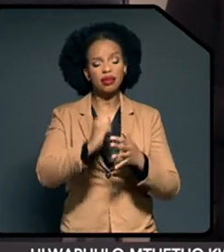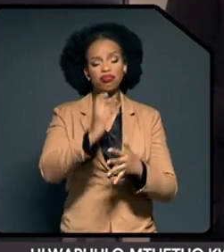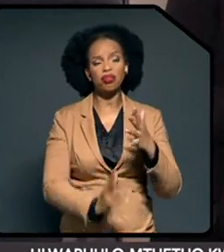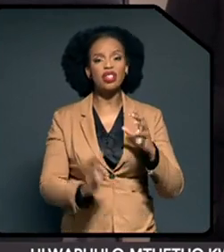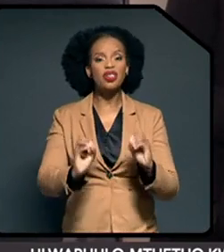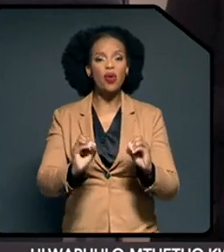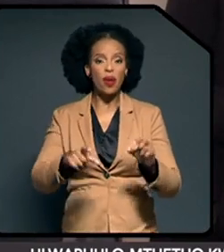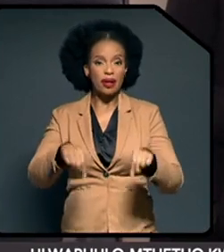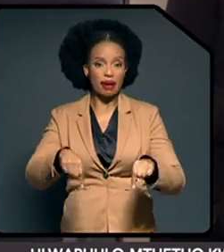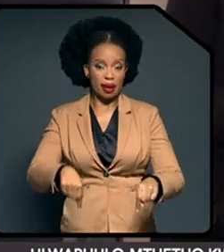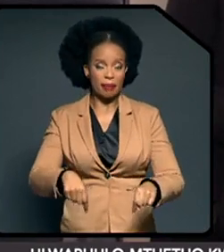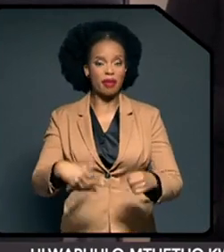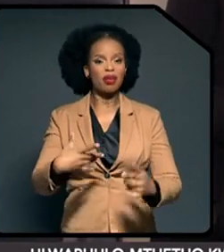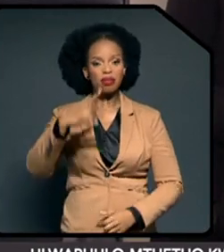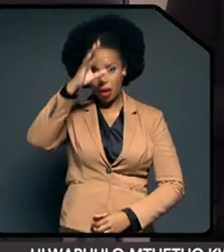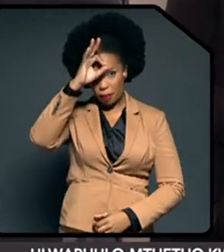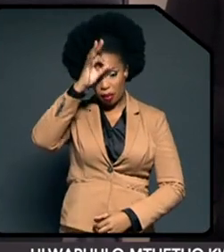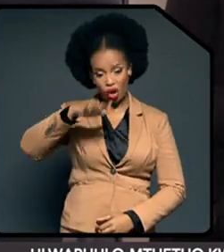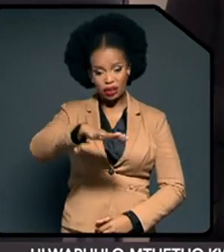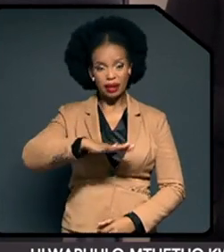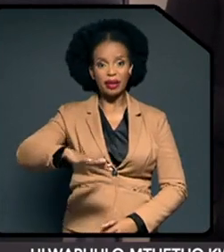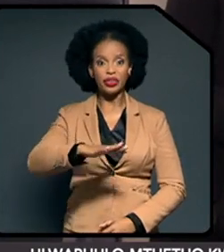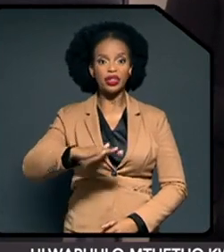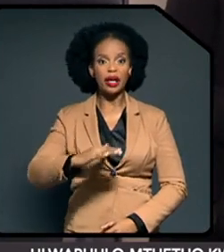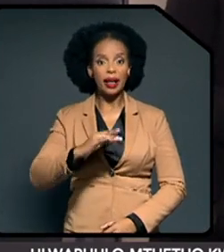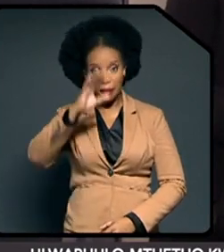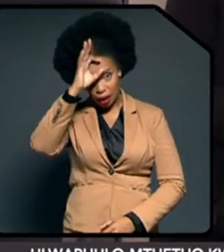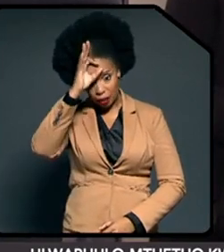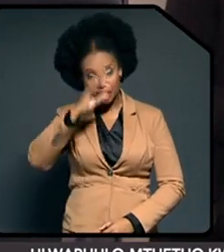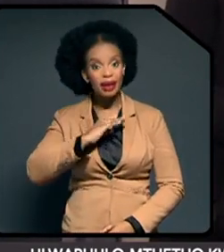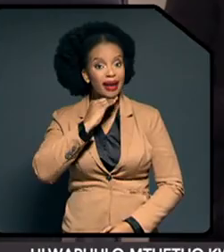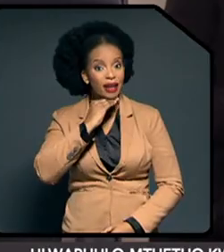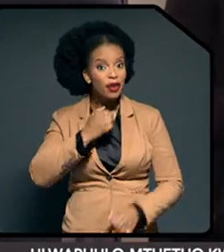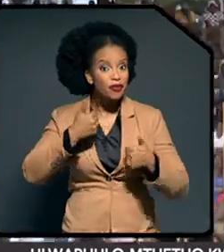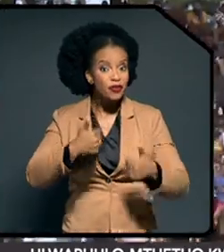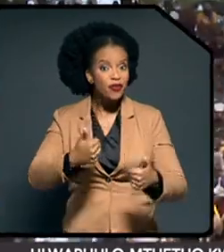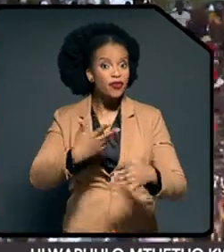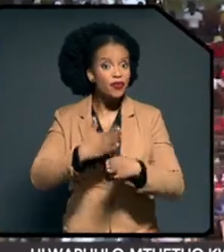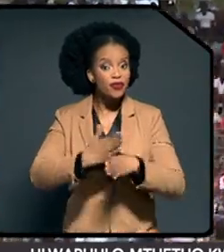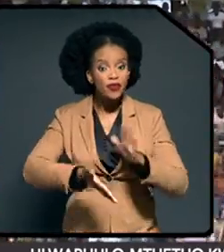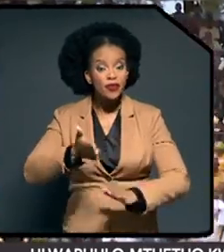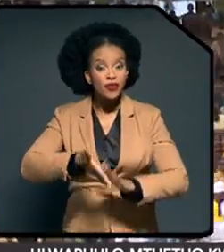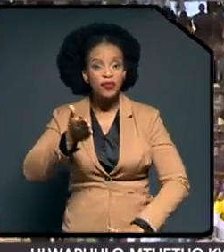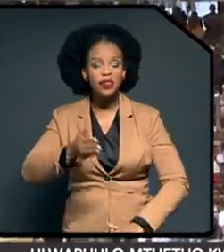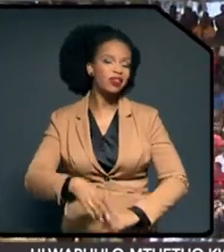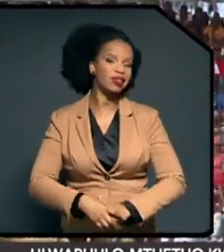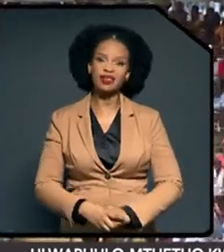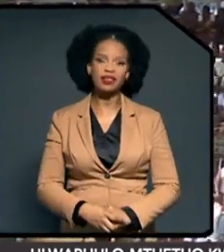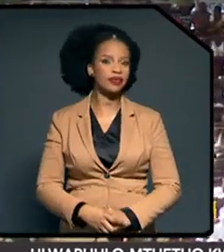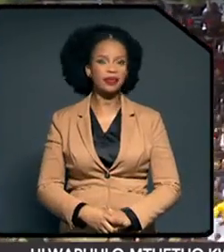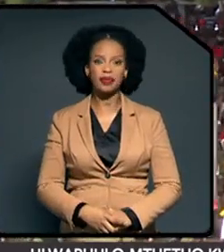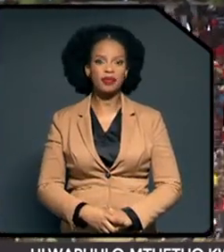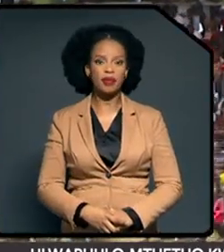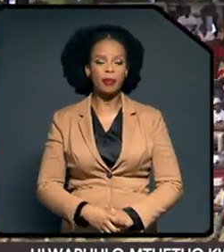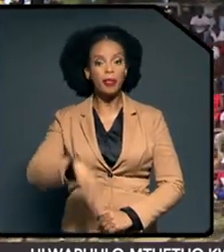station, they are not necessarily sufficient, but they are adequate to be able to deal with the job at hand. Ngelixa inkosi